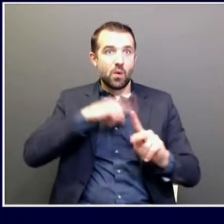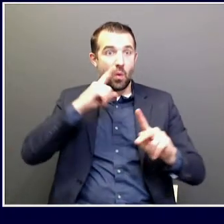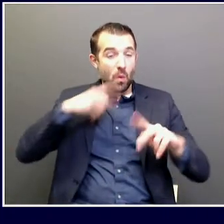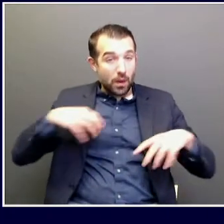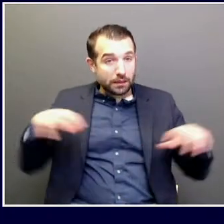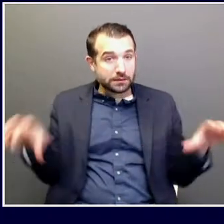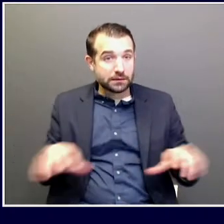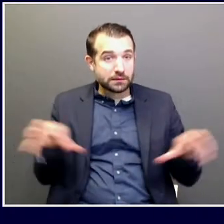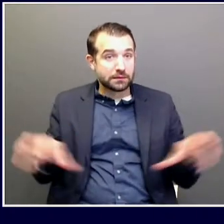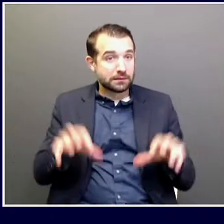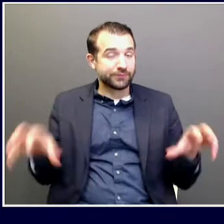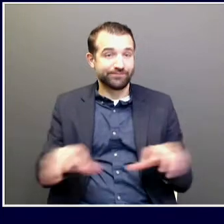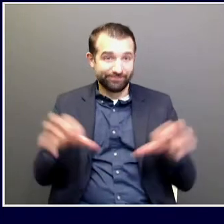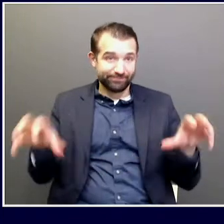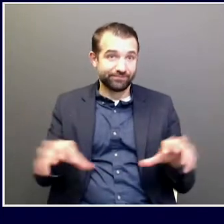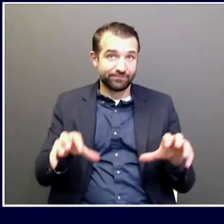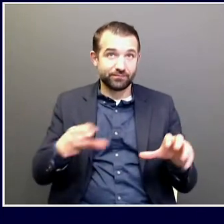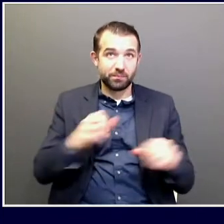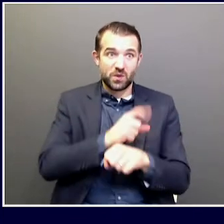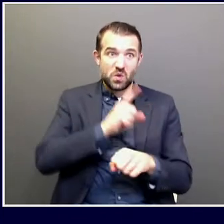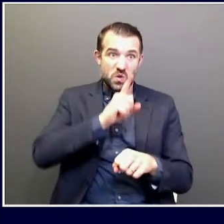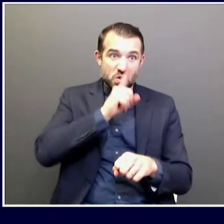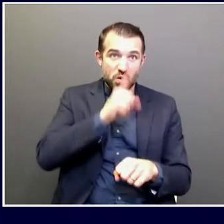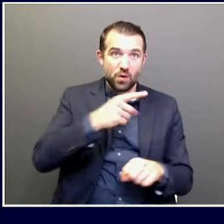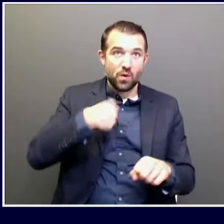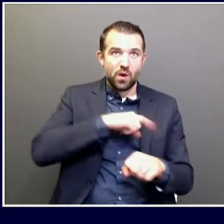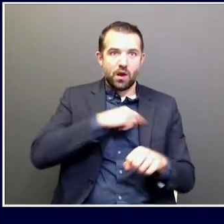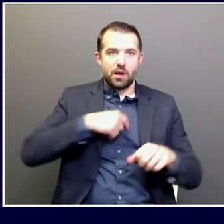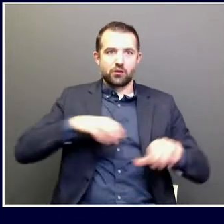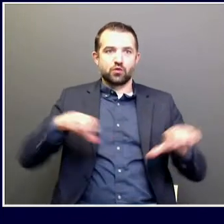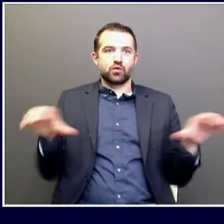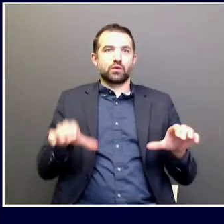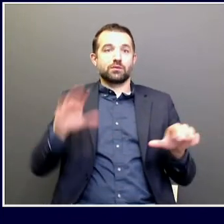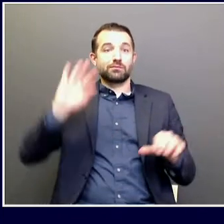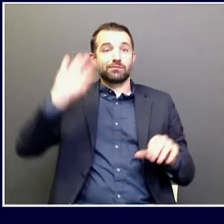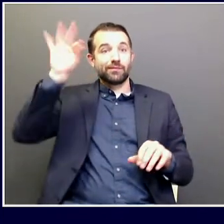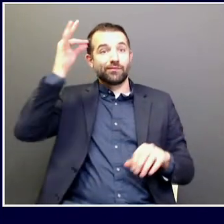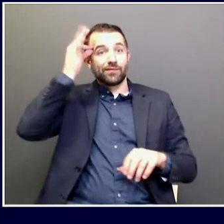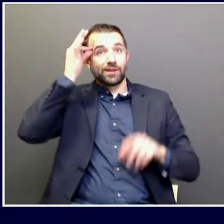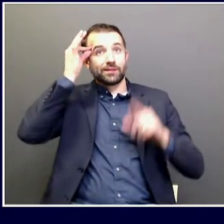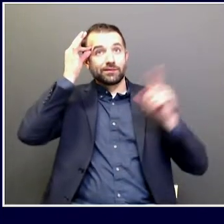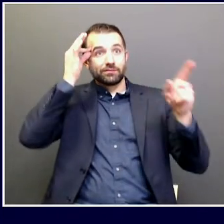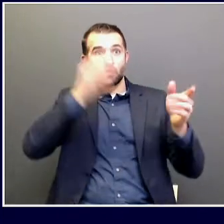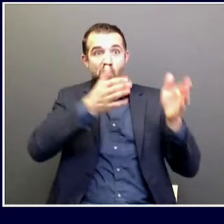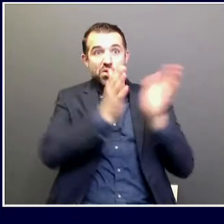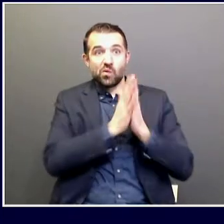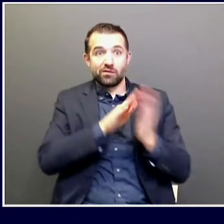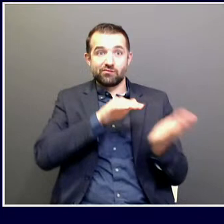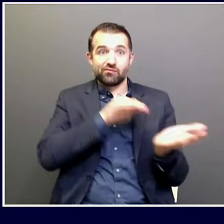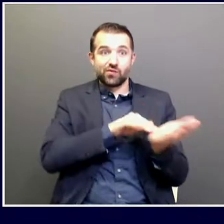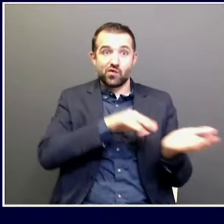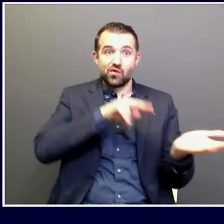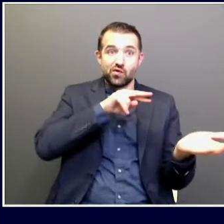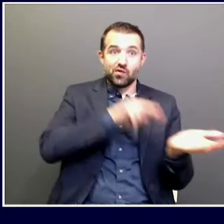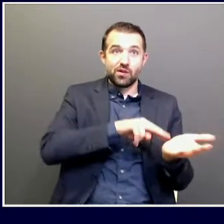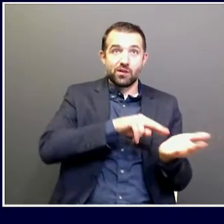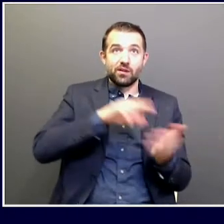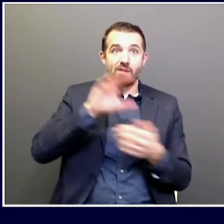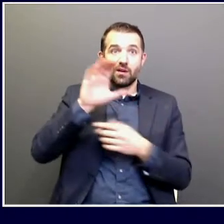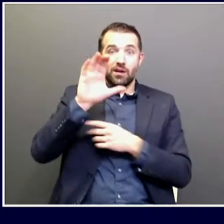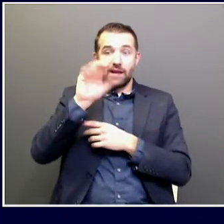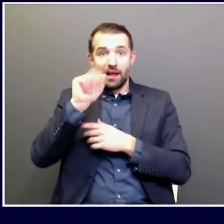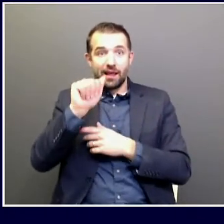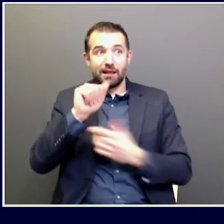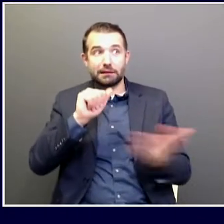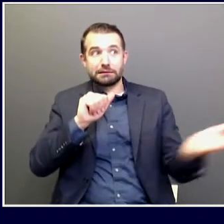to do that. We talked previously about the federal resource request for clinicians. We'll continue to push on that. Governor Mills has been relentless